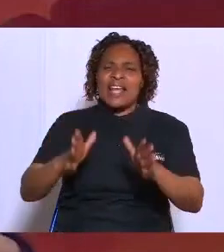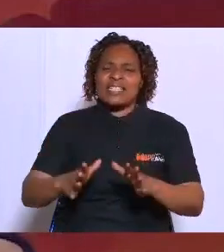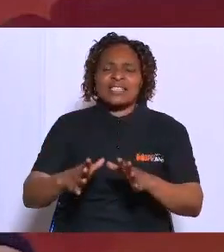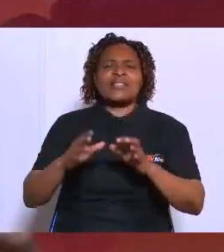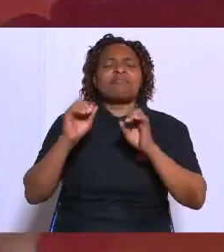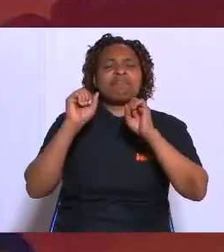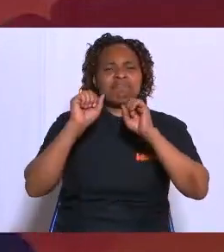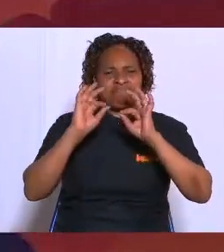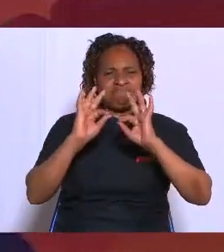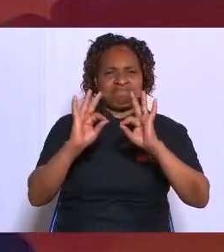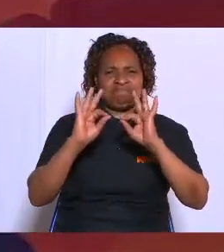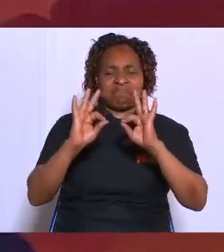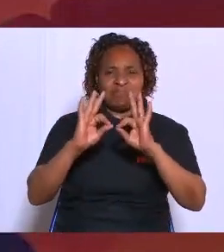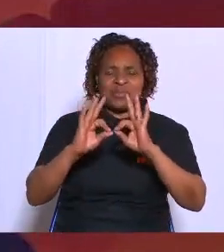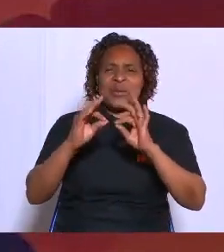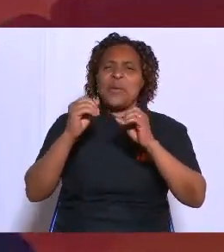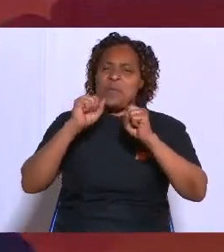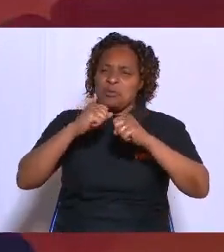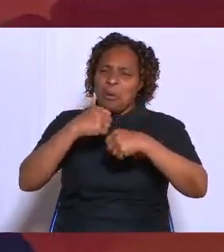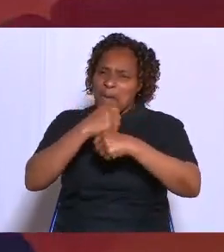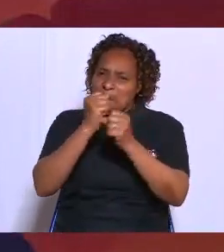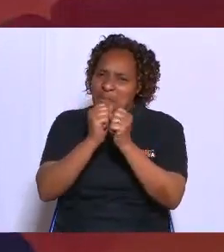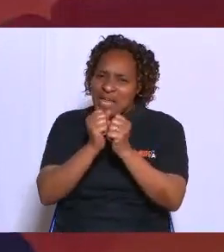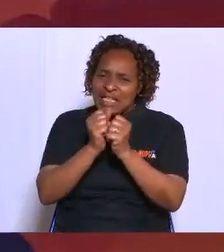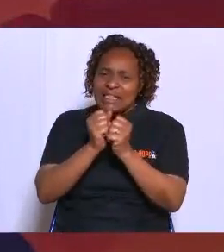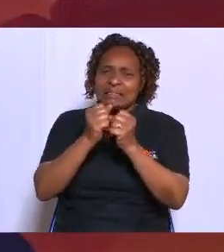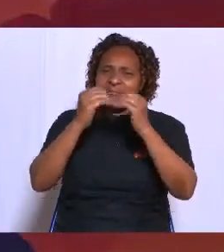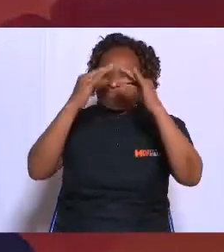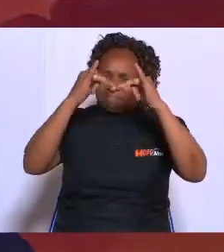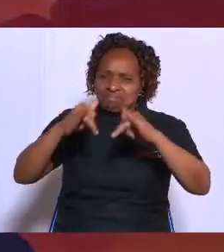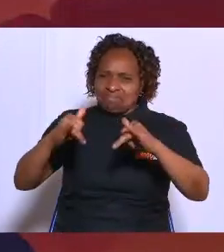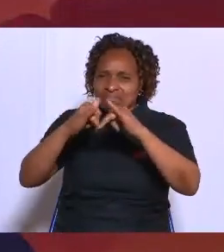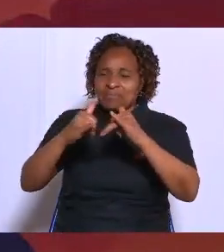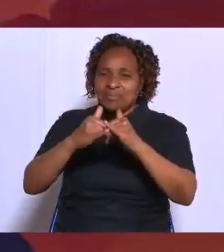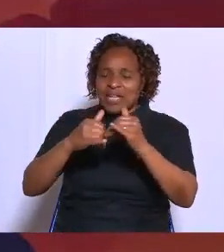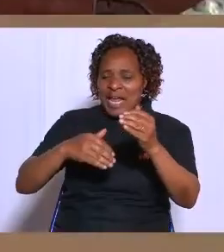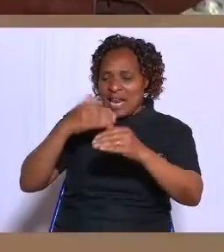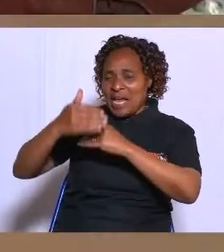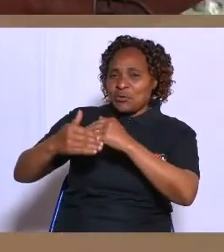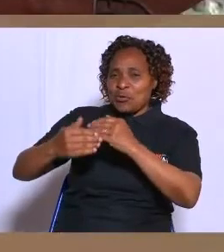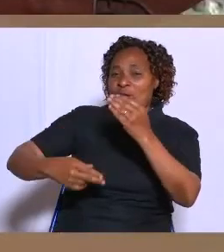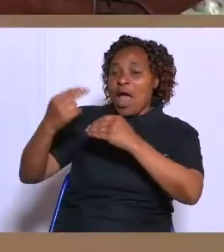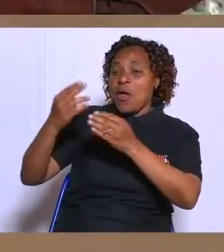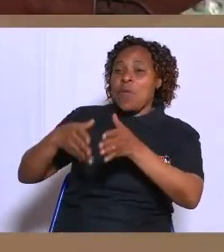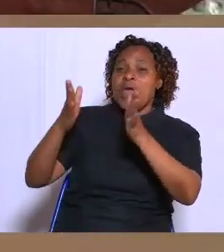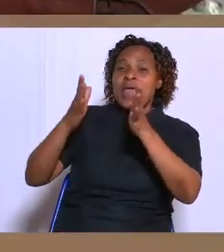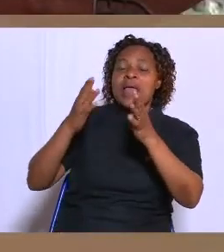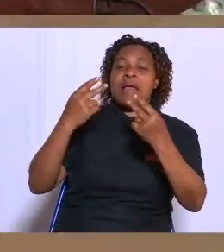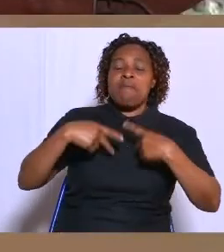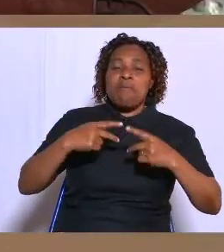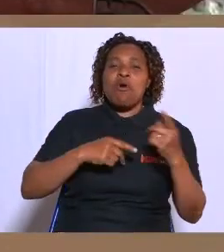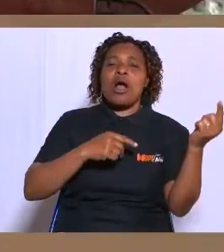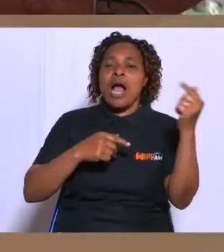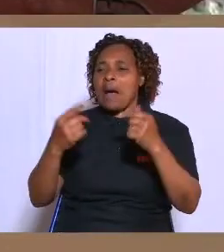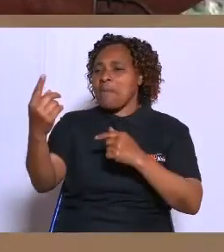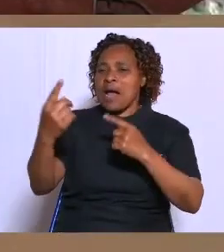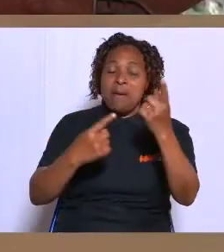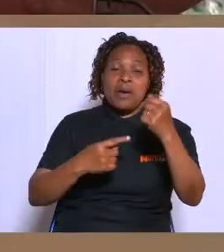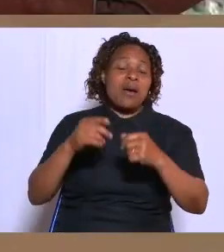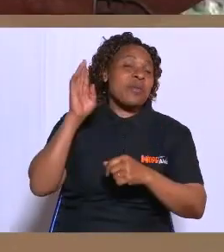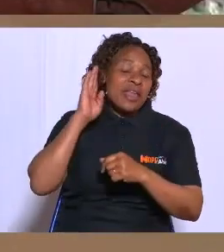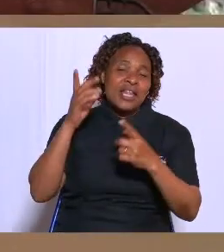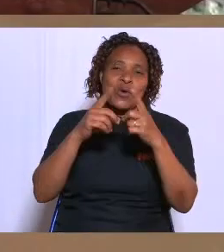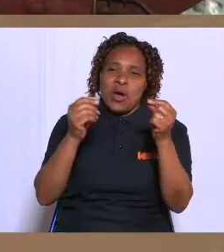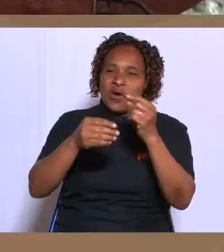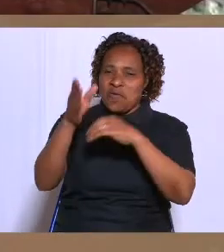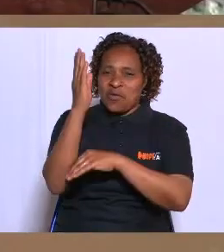incredibly creative that they put a tent up next to the highway and people are coming to hear the word of God